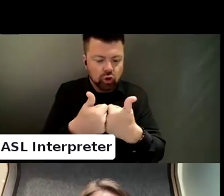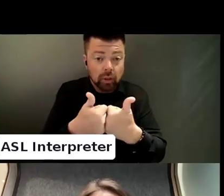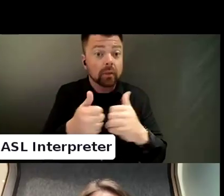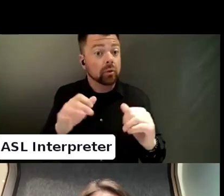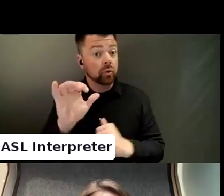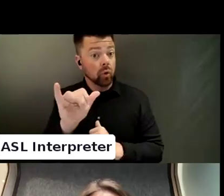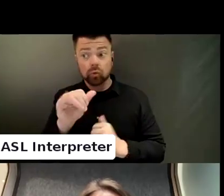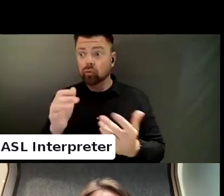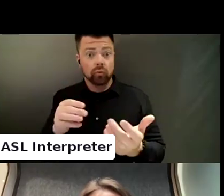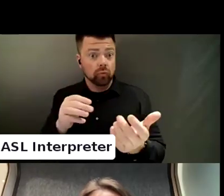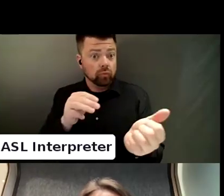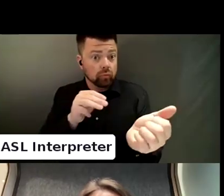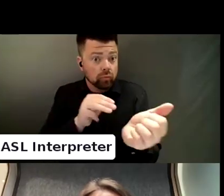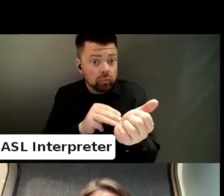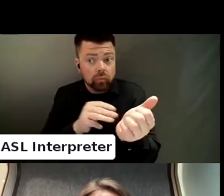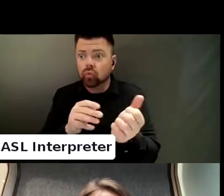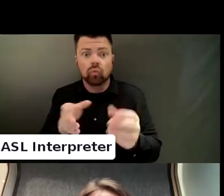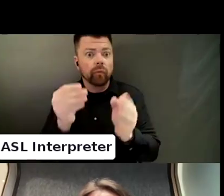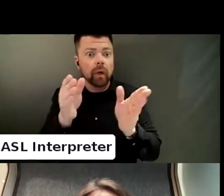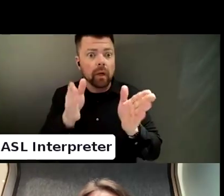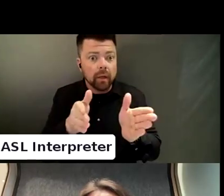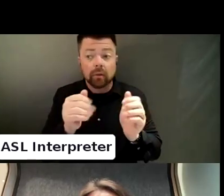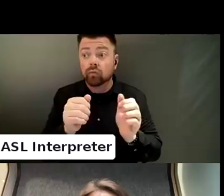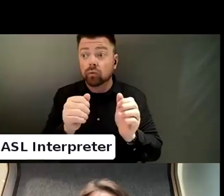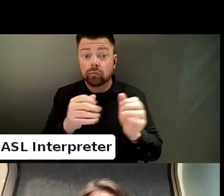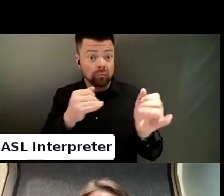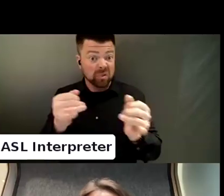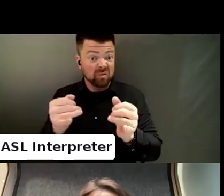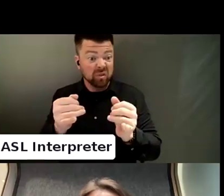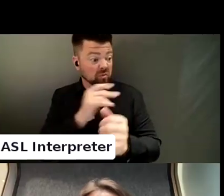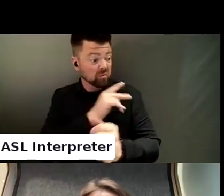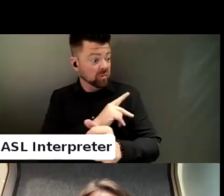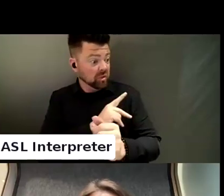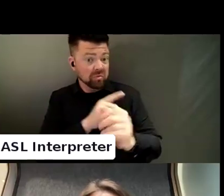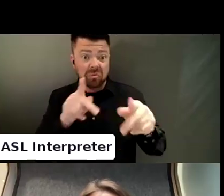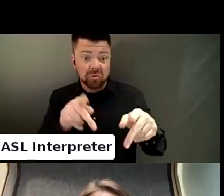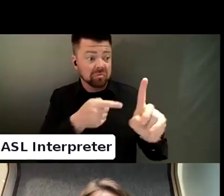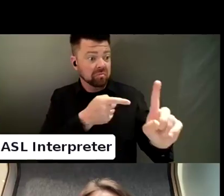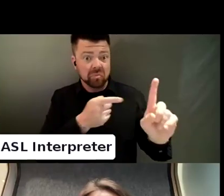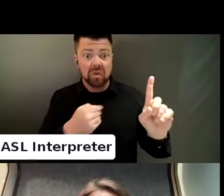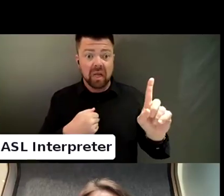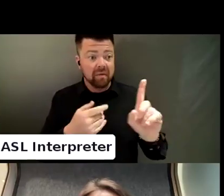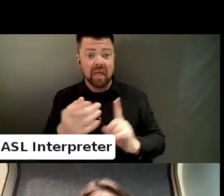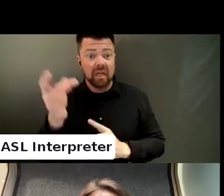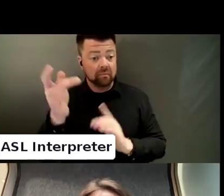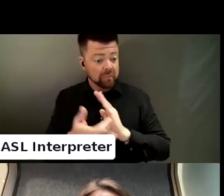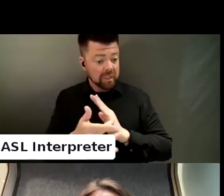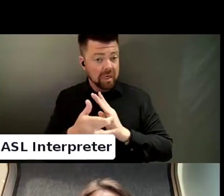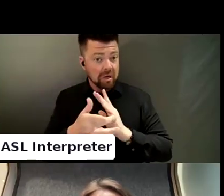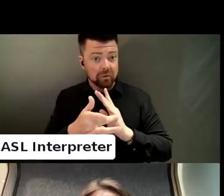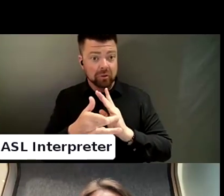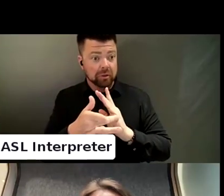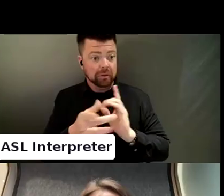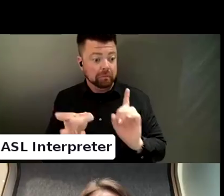as well as the person that actually has that implanted device. And in the collaborative community,